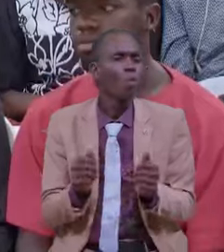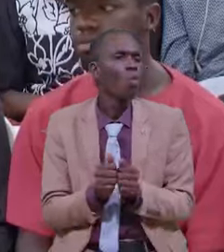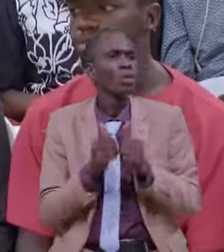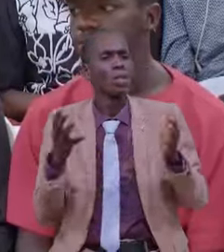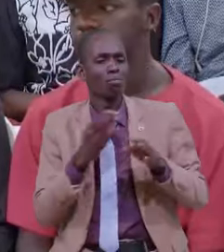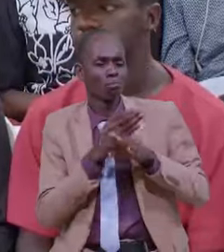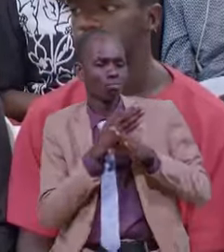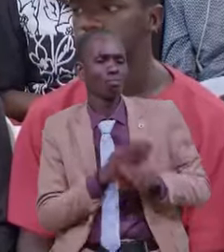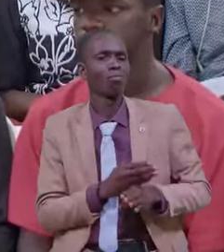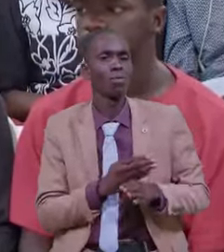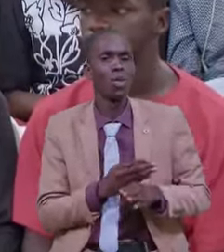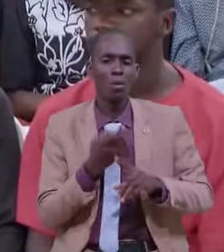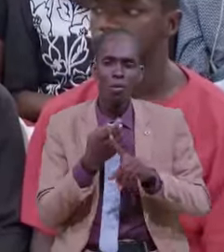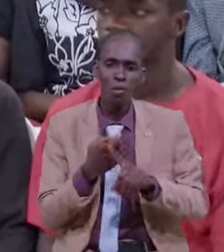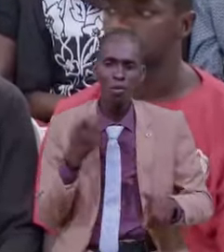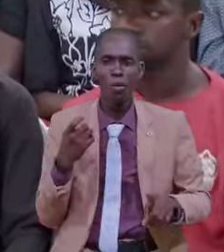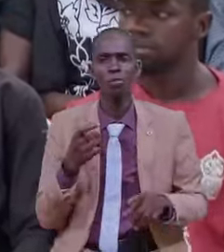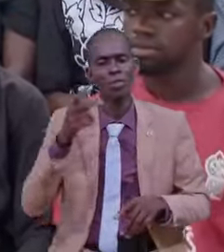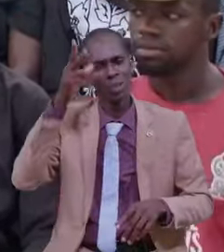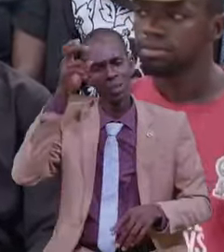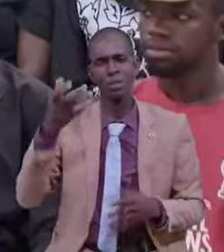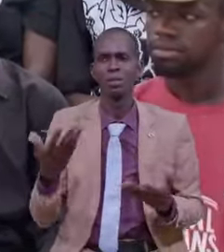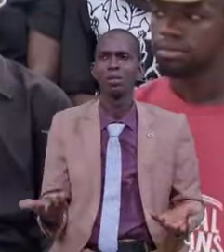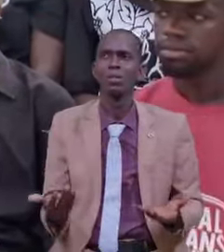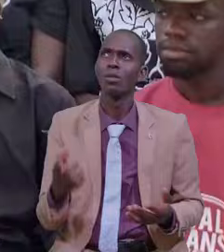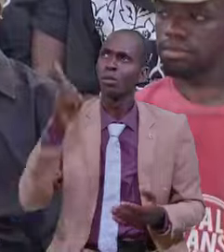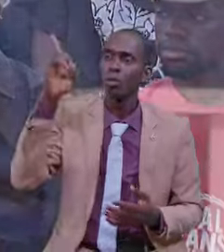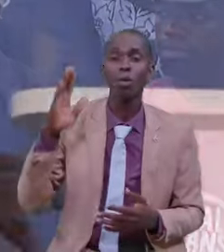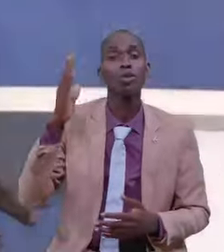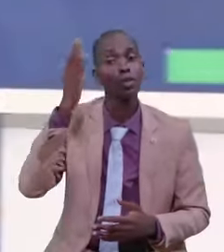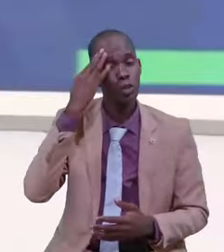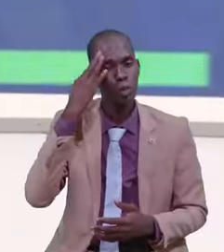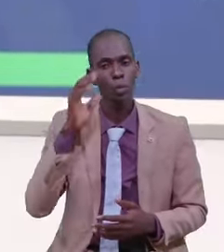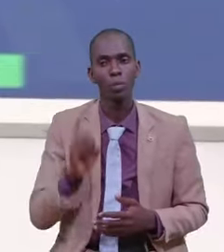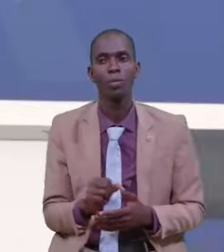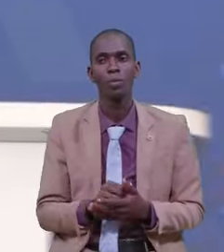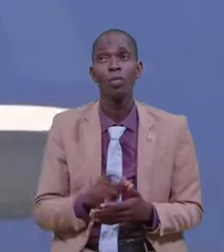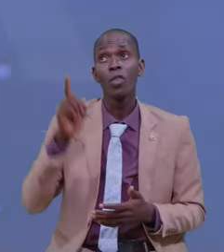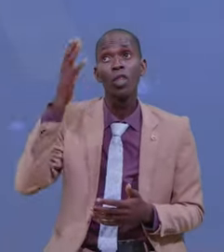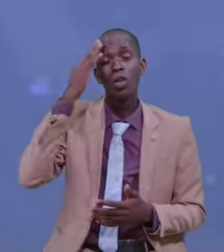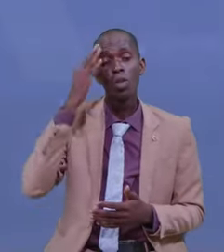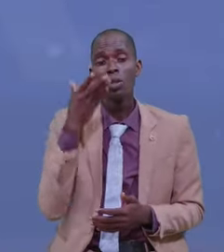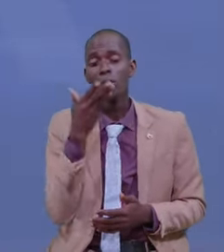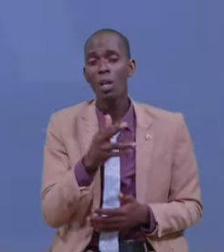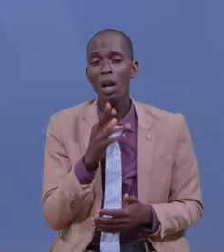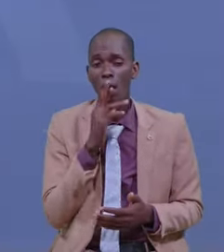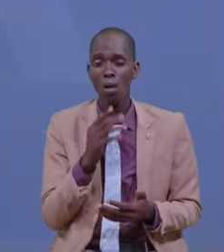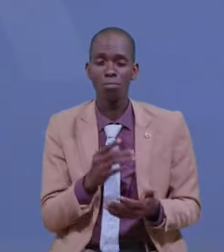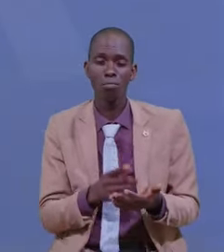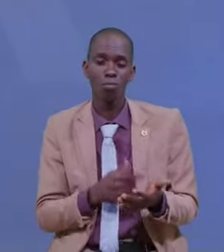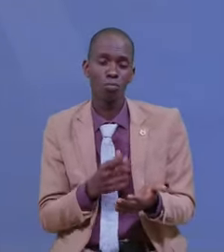hindrance from Satan. God knows there are times of